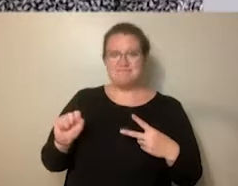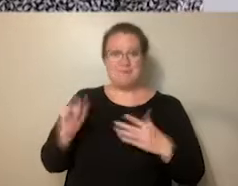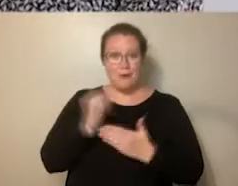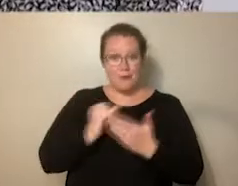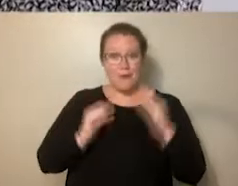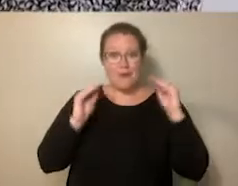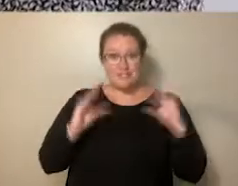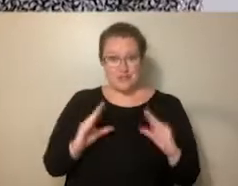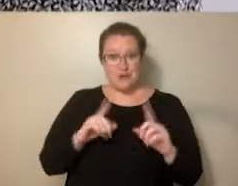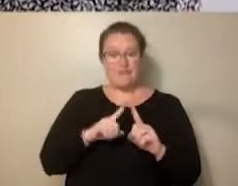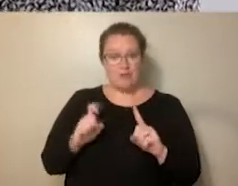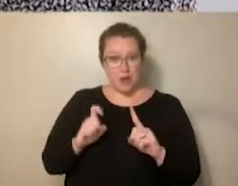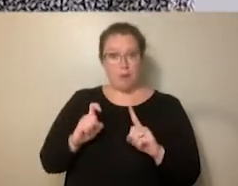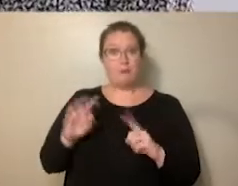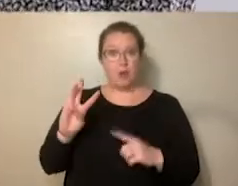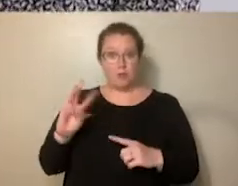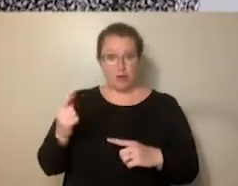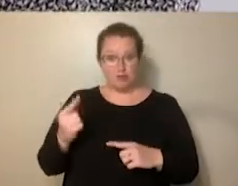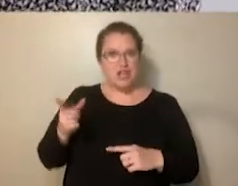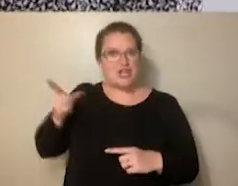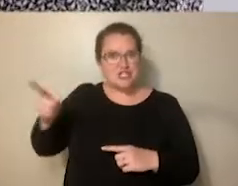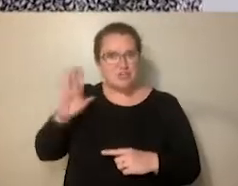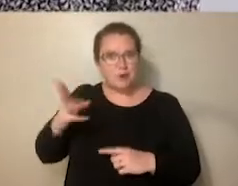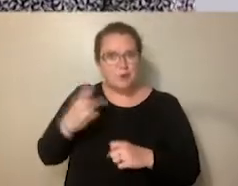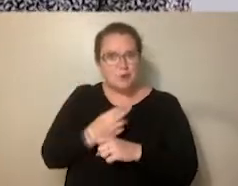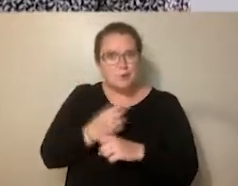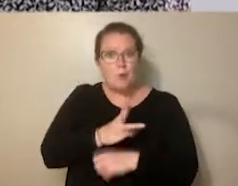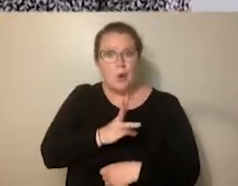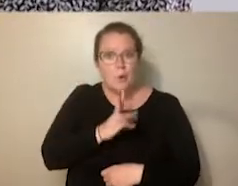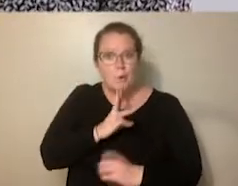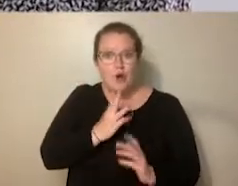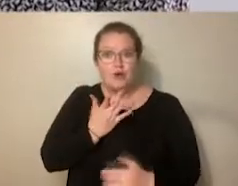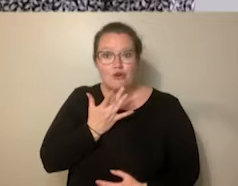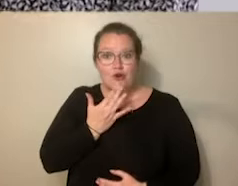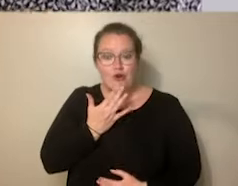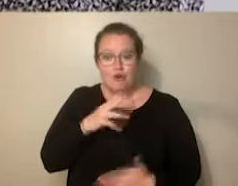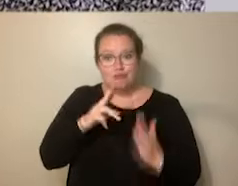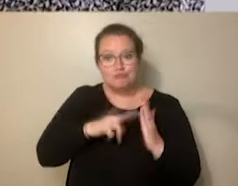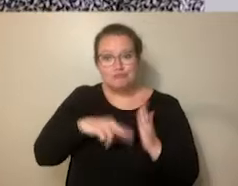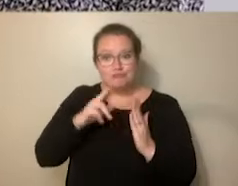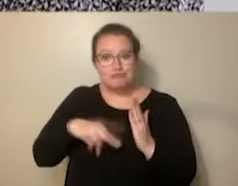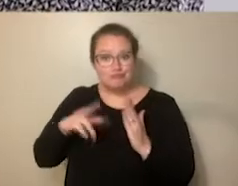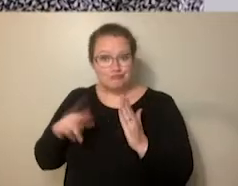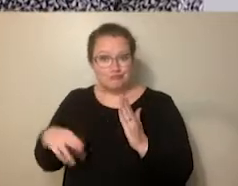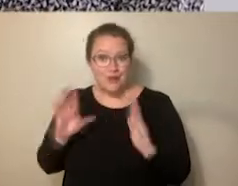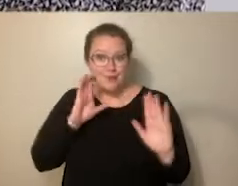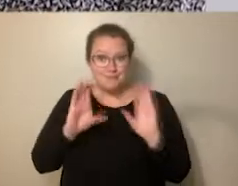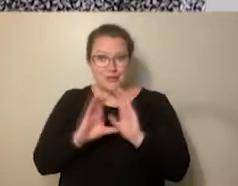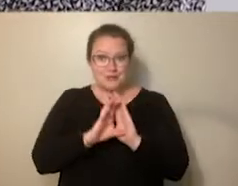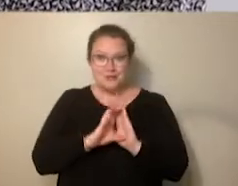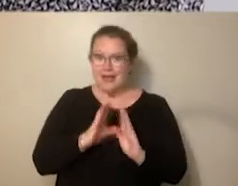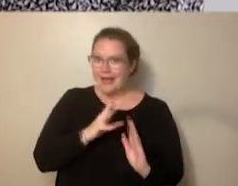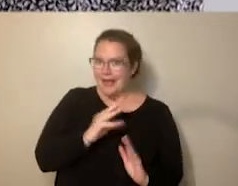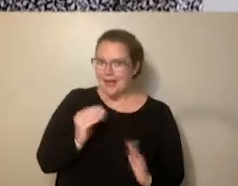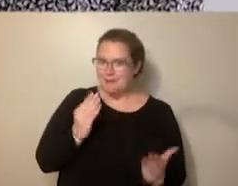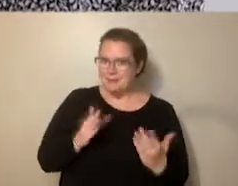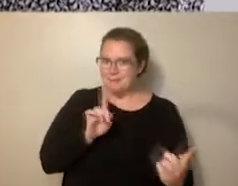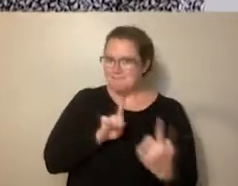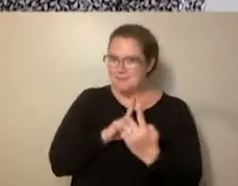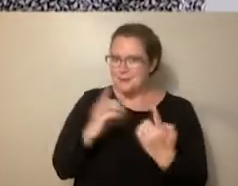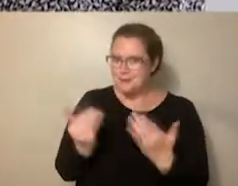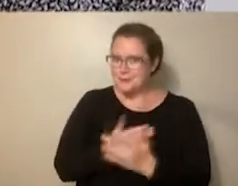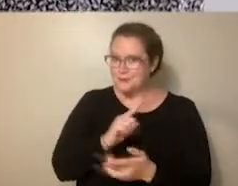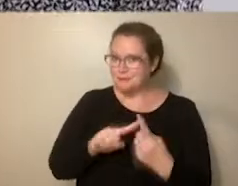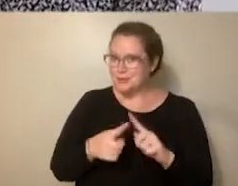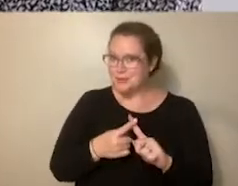how to use watercolors to create a scene at the farm. And we might get to meet a new friend today. Wonder who that might